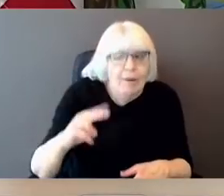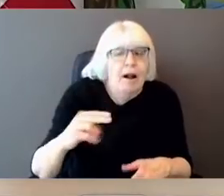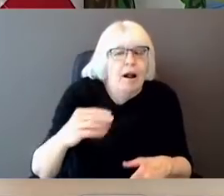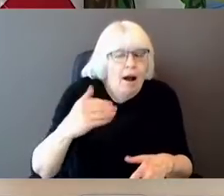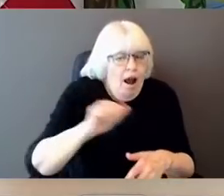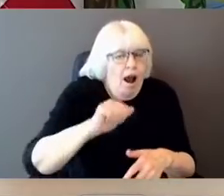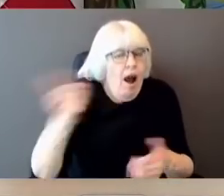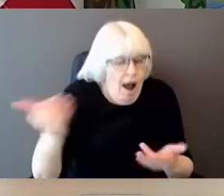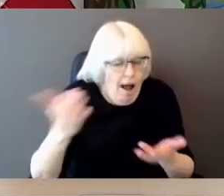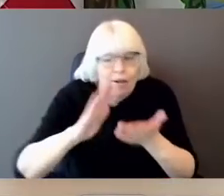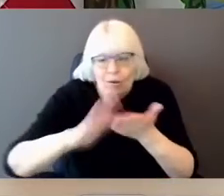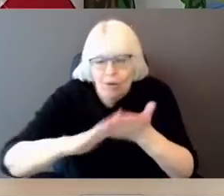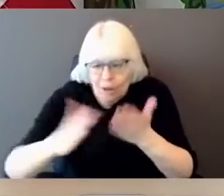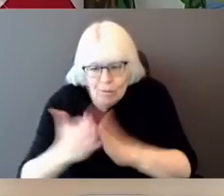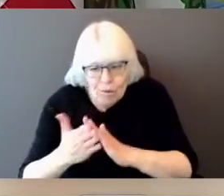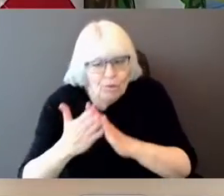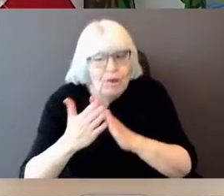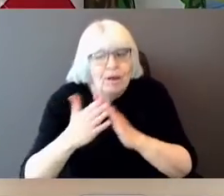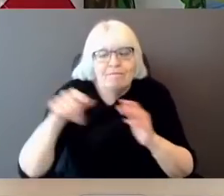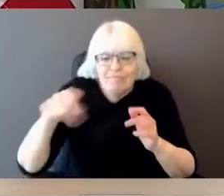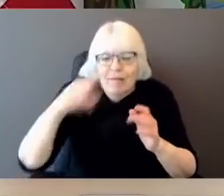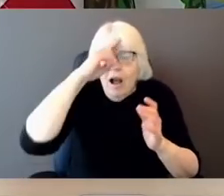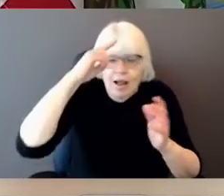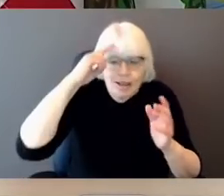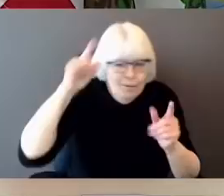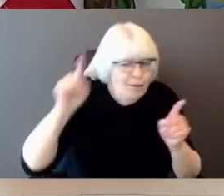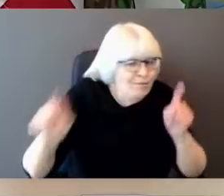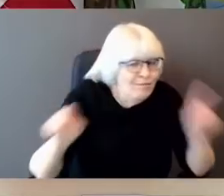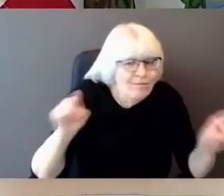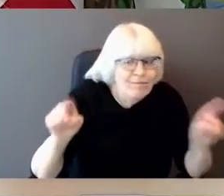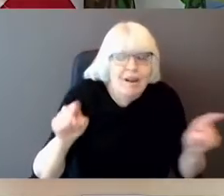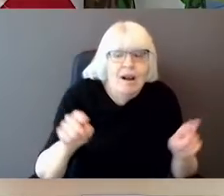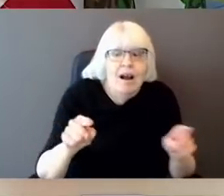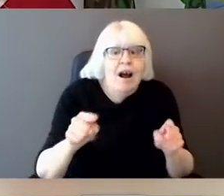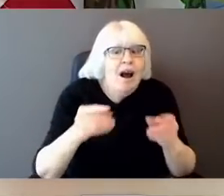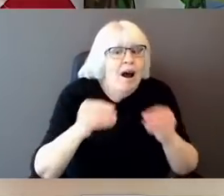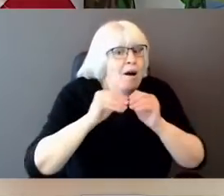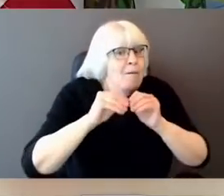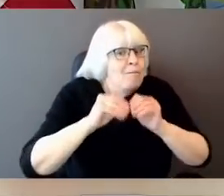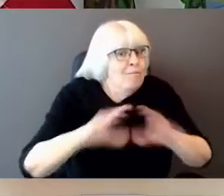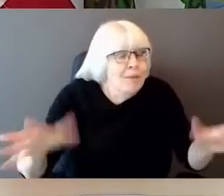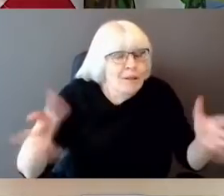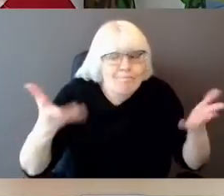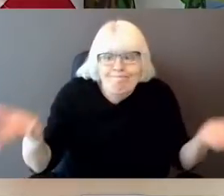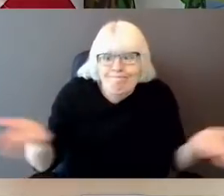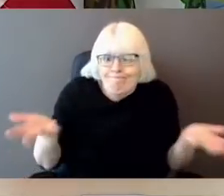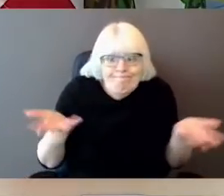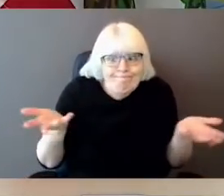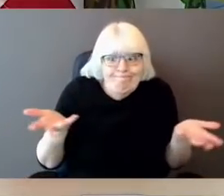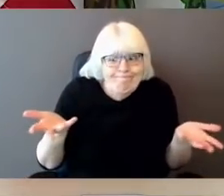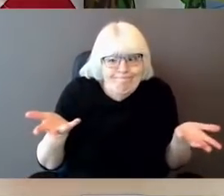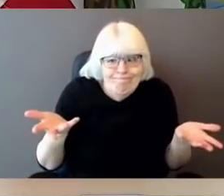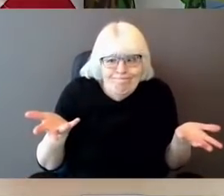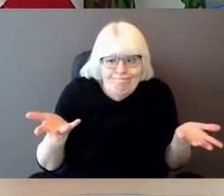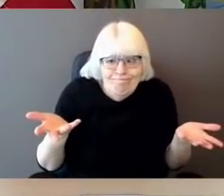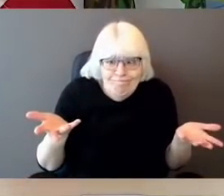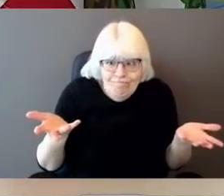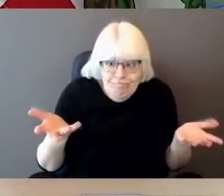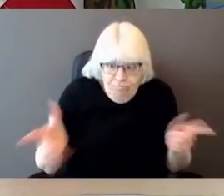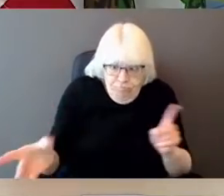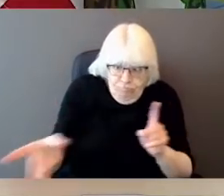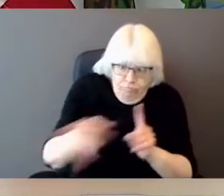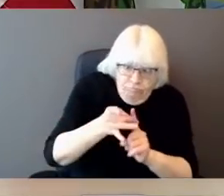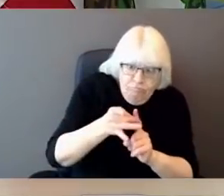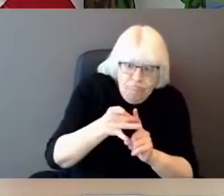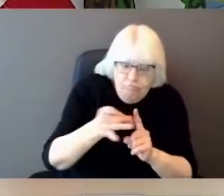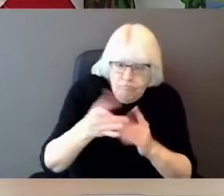outbreak guidance states an outbreak may be declared over when 14 days have passed since the last case was detected or the